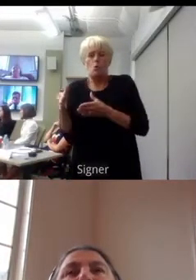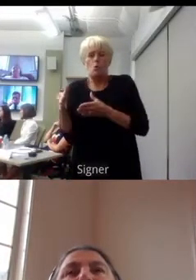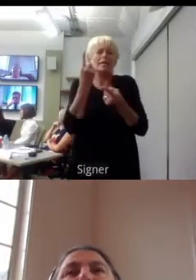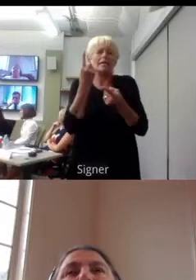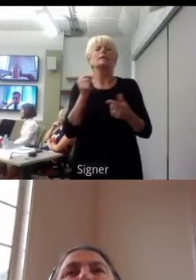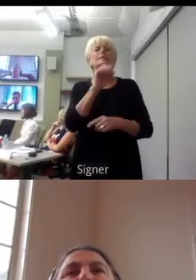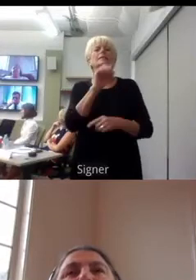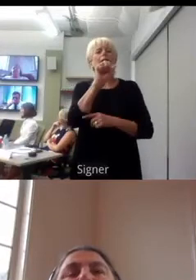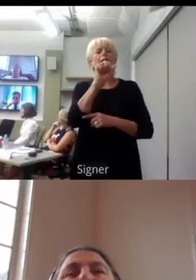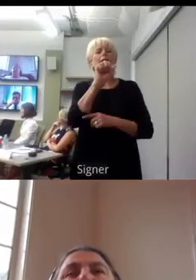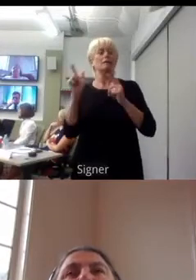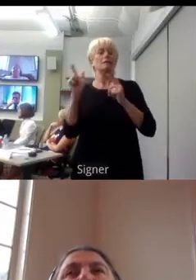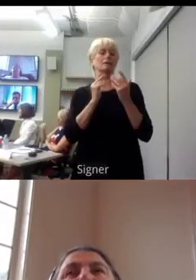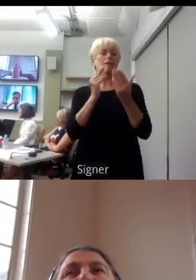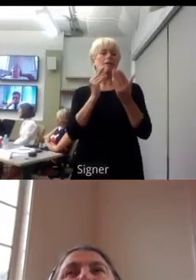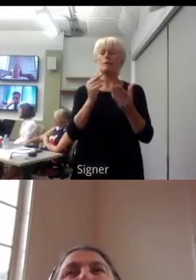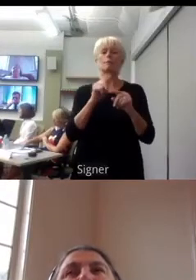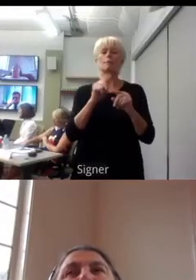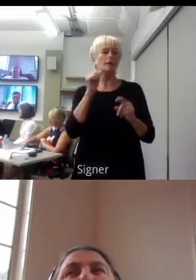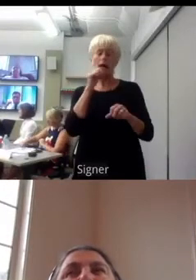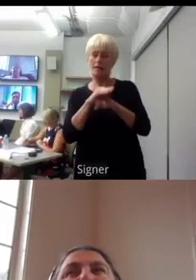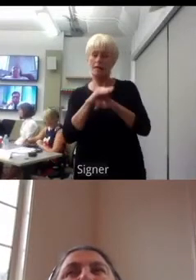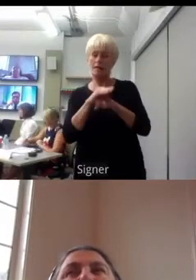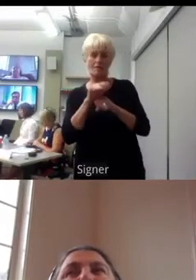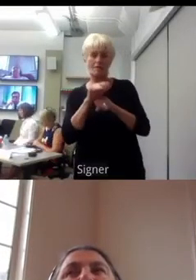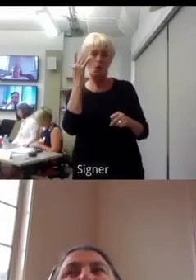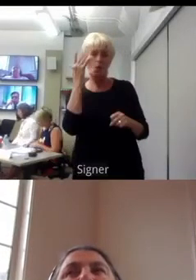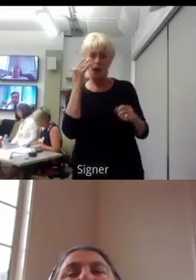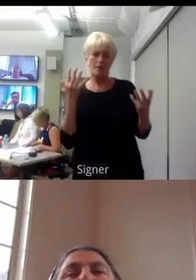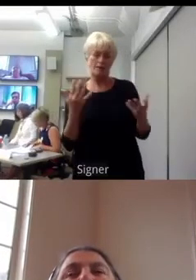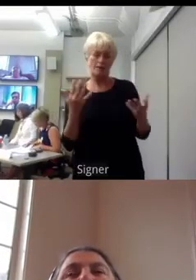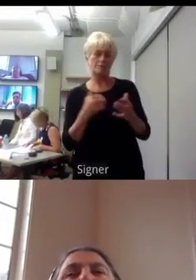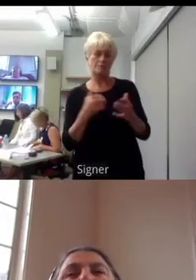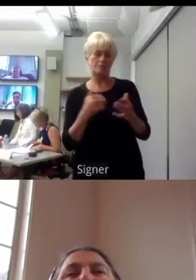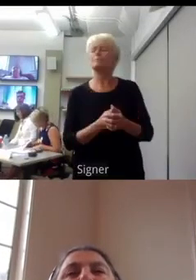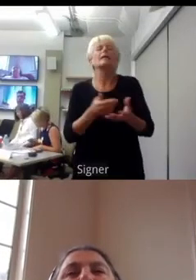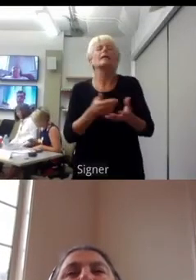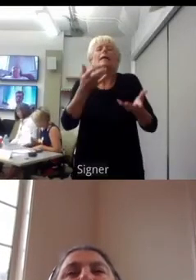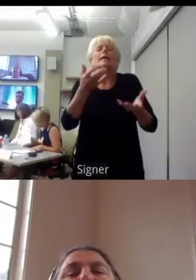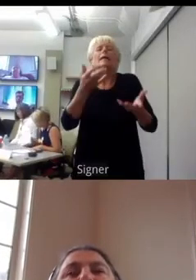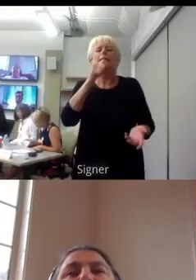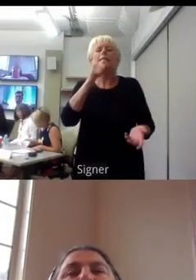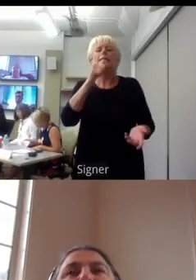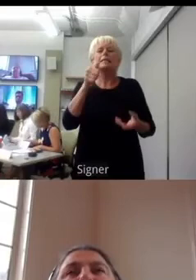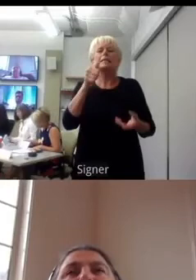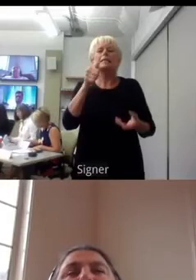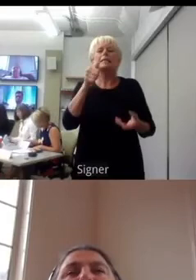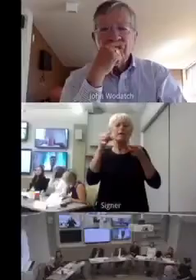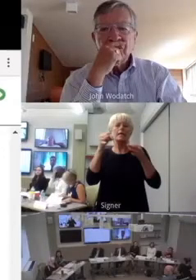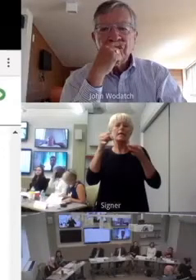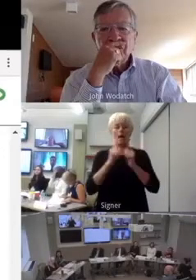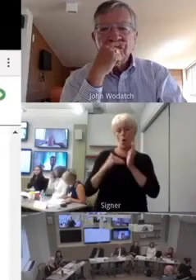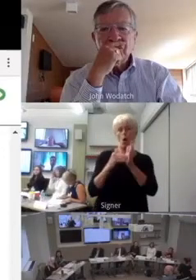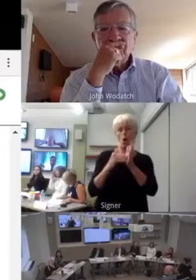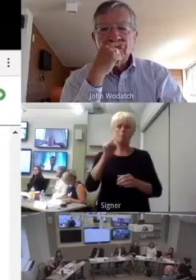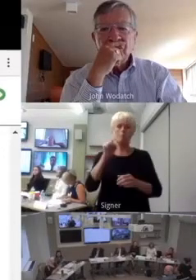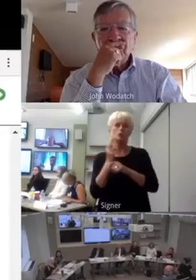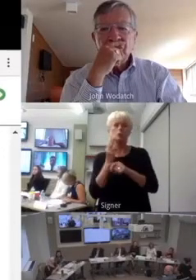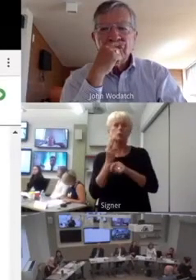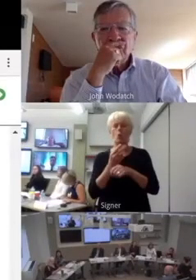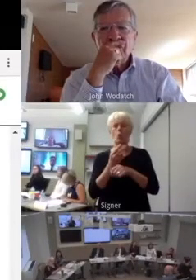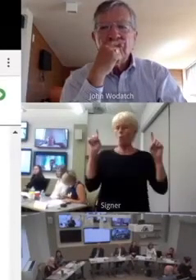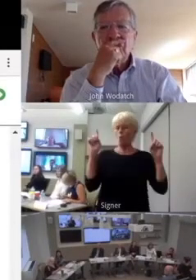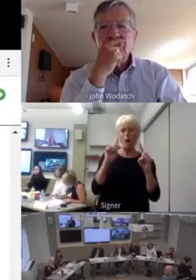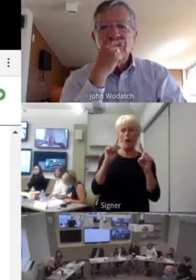short? So it doesn't tell us how often we have to use it or where we have to use it. So it describes an idea